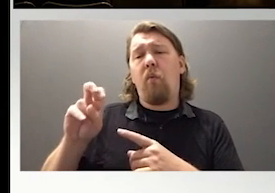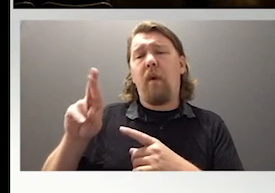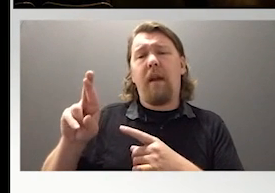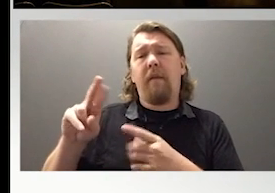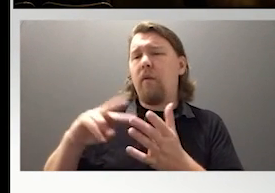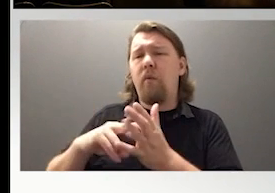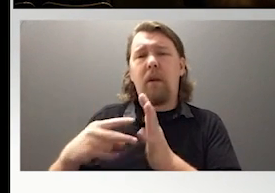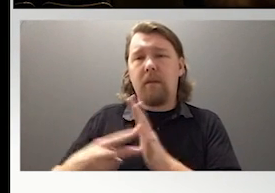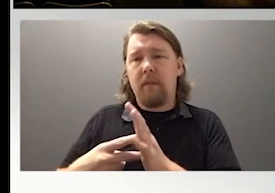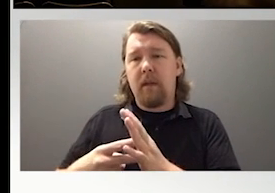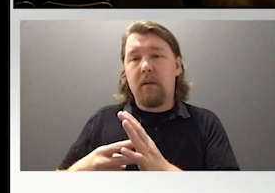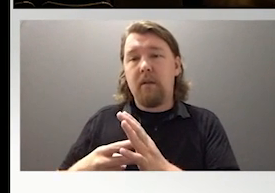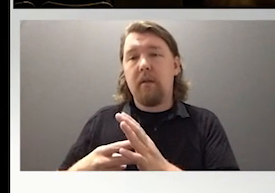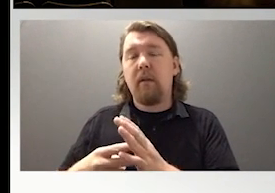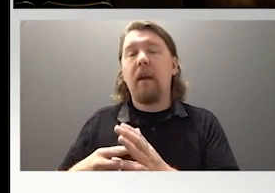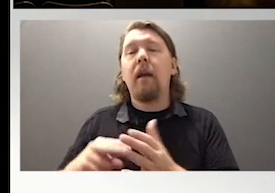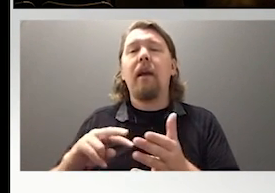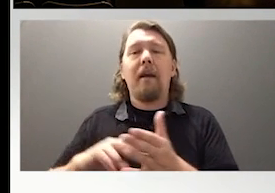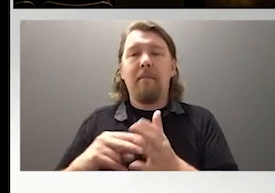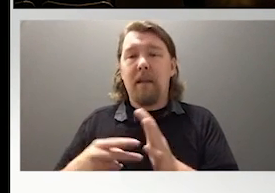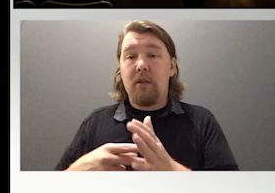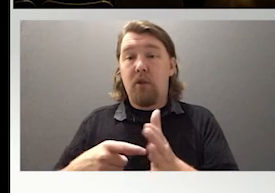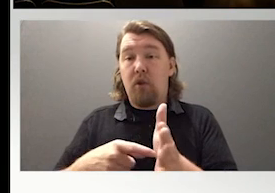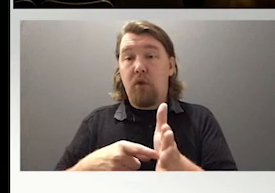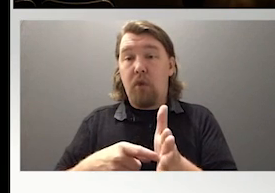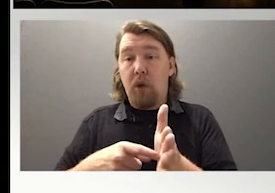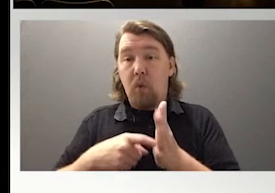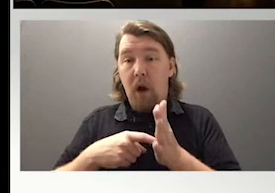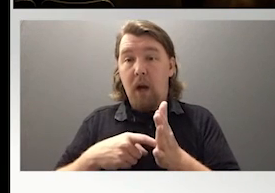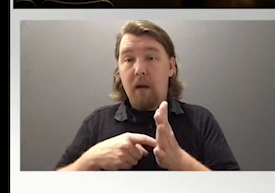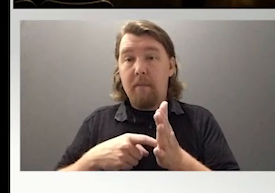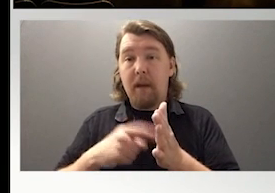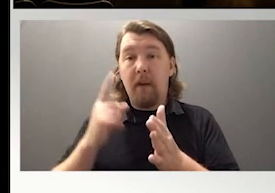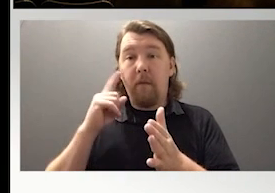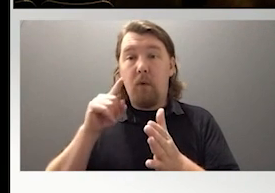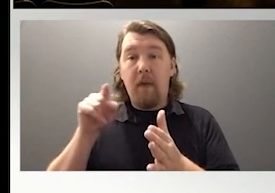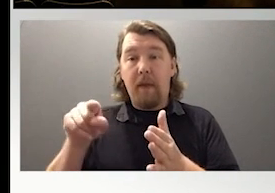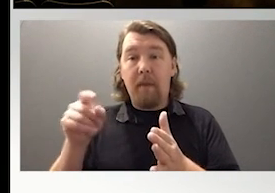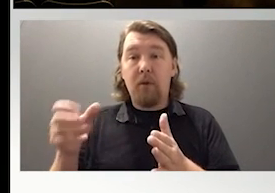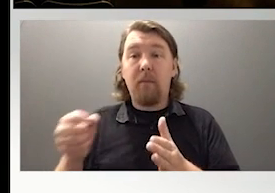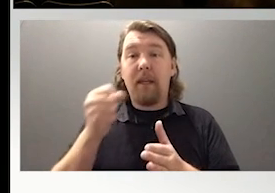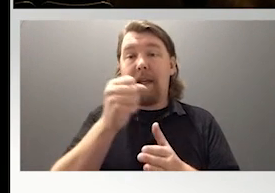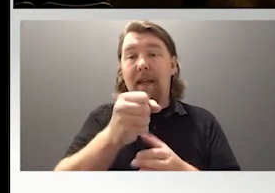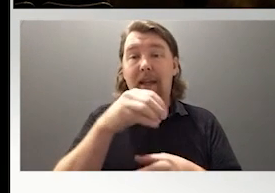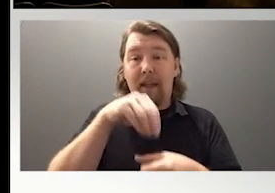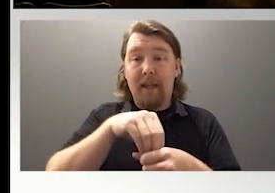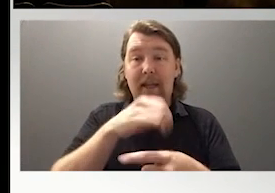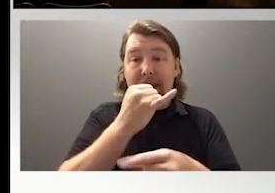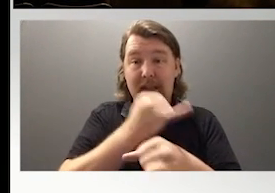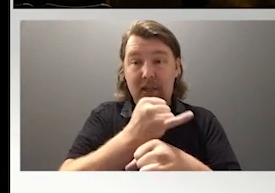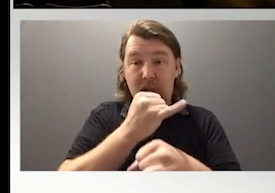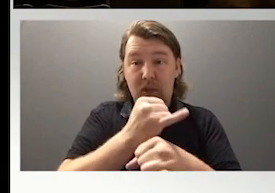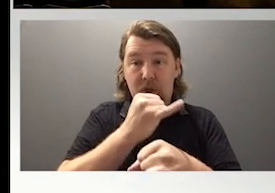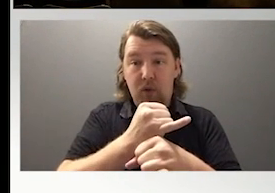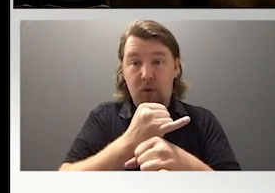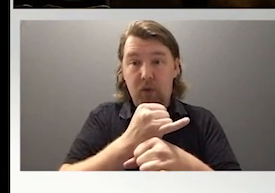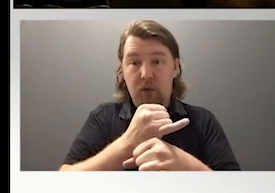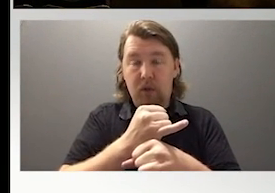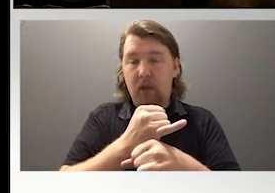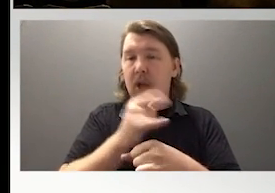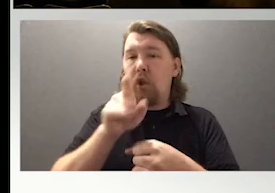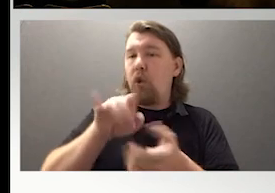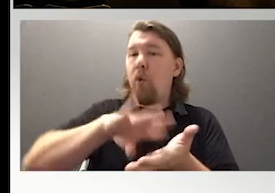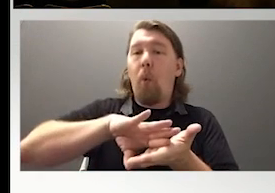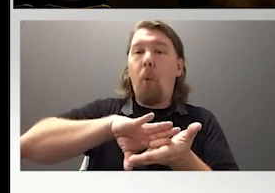you're waiving all the requirements of somebody being in an institution, okay? And instead of the person living in an institution,